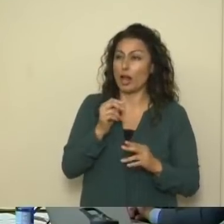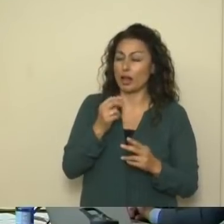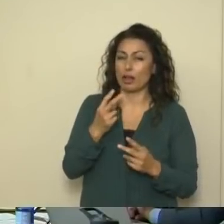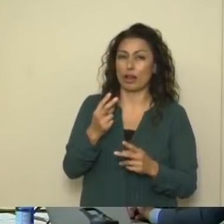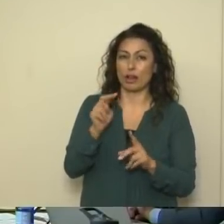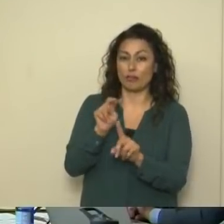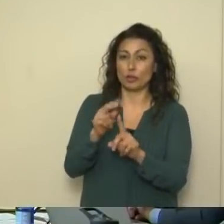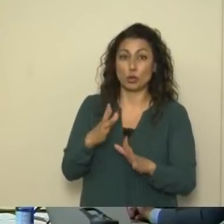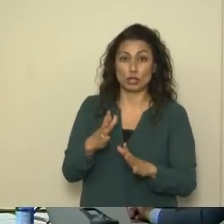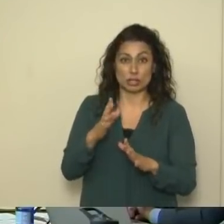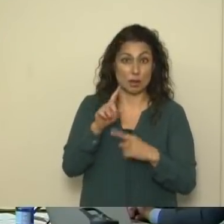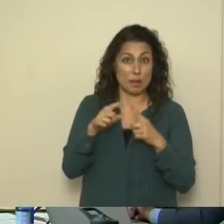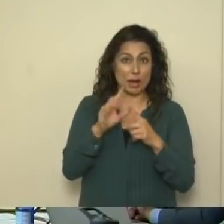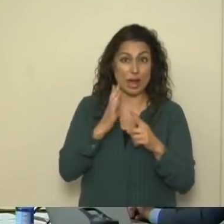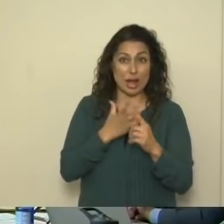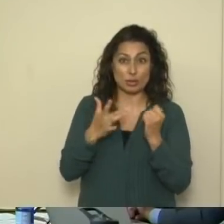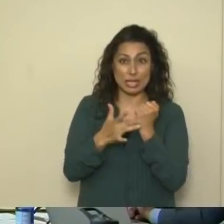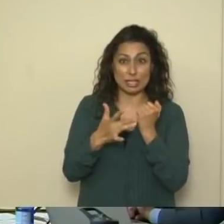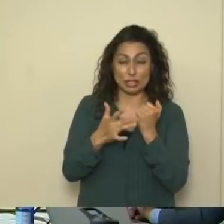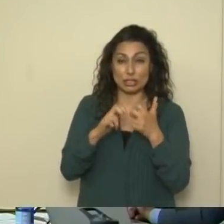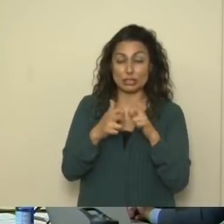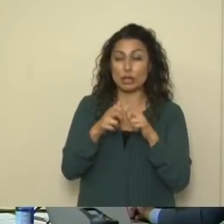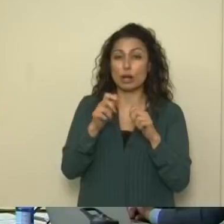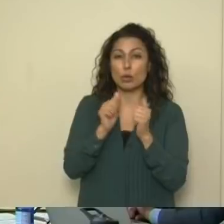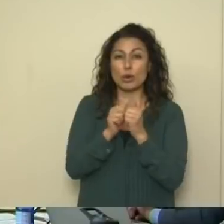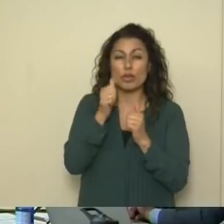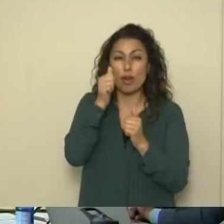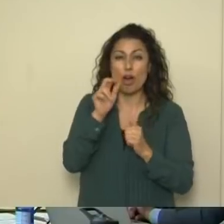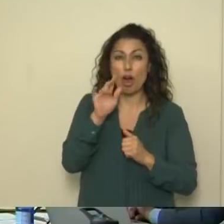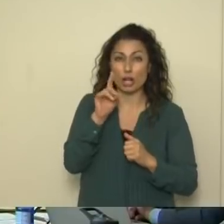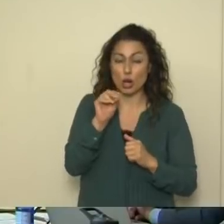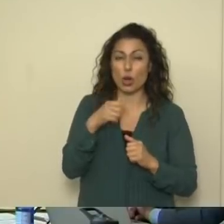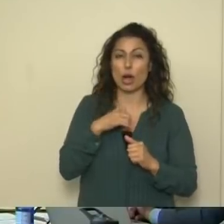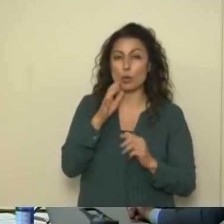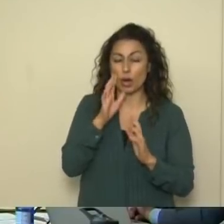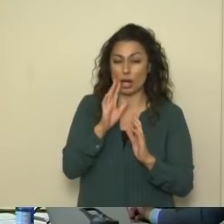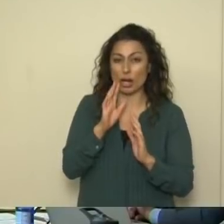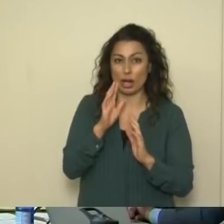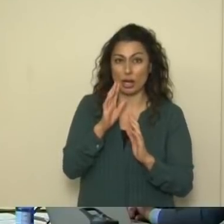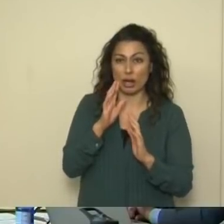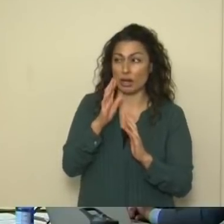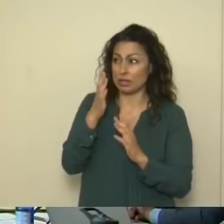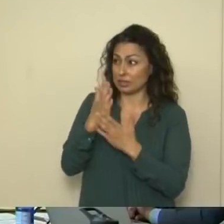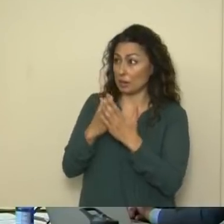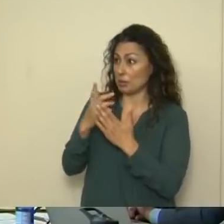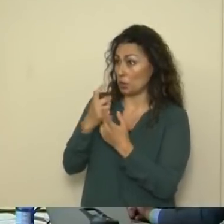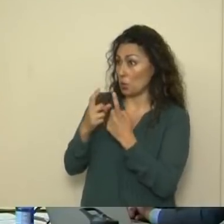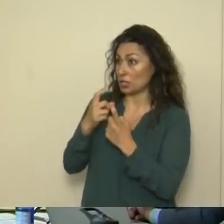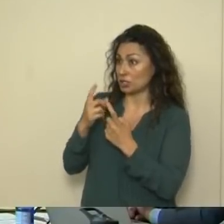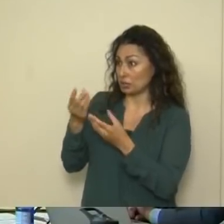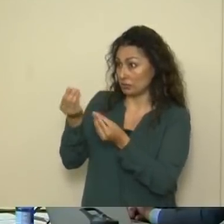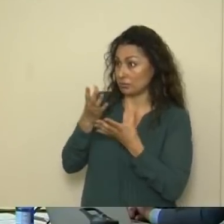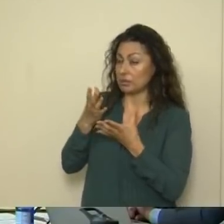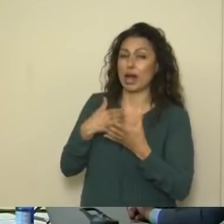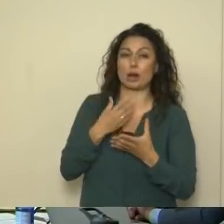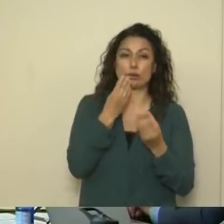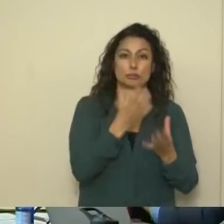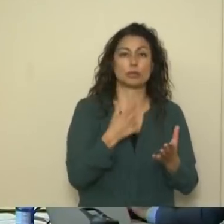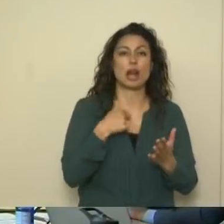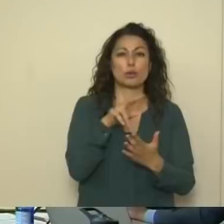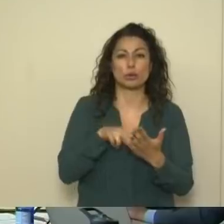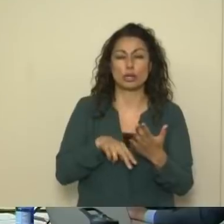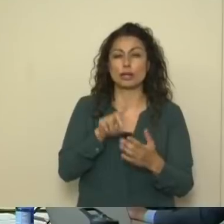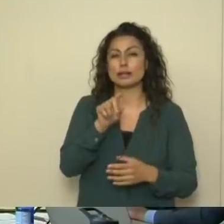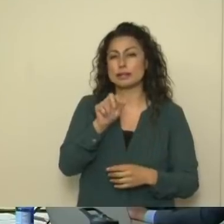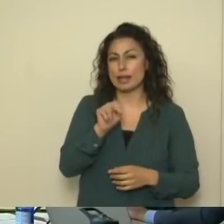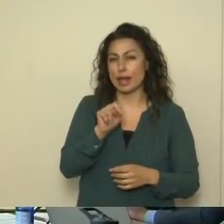technical difficulties with the audio hookup, so I will be reading questions reporters have sent in for us today. First, Governor, from Dan Boyd